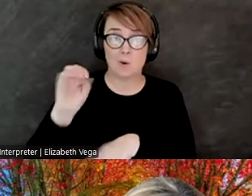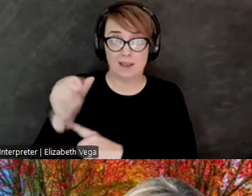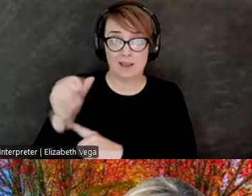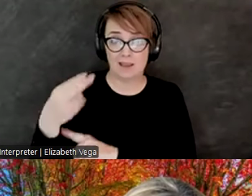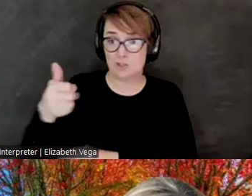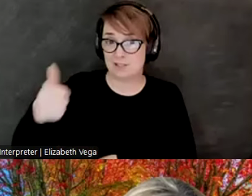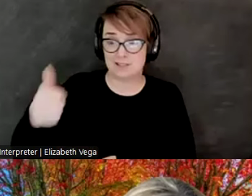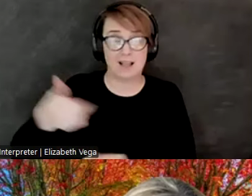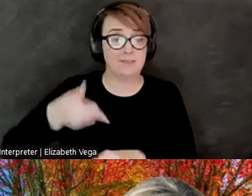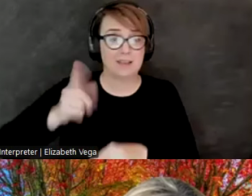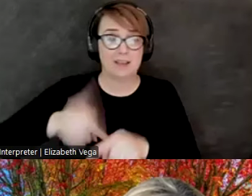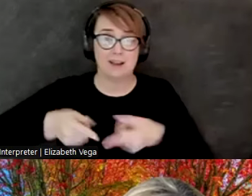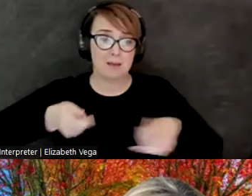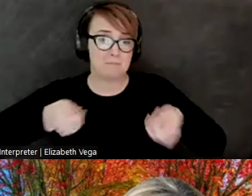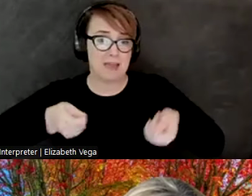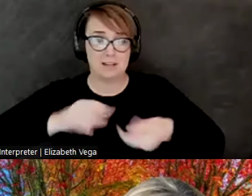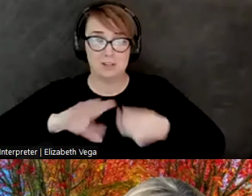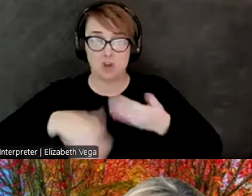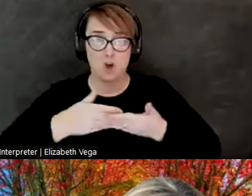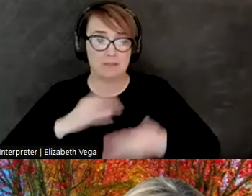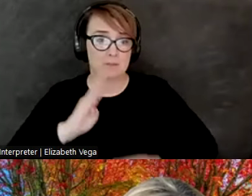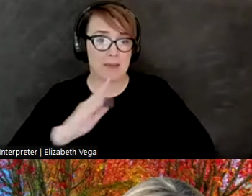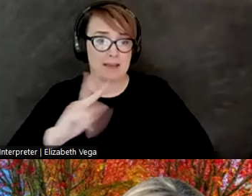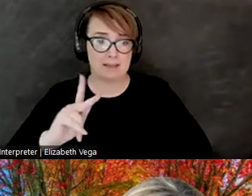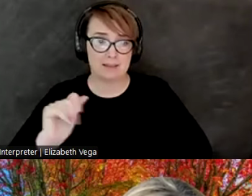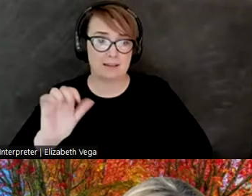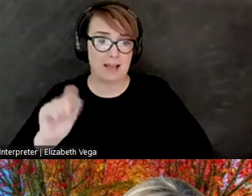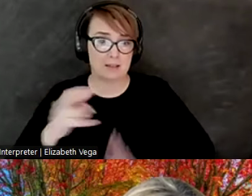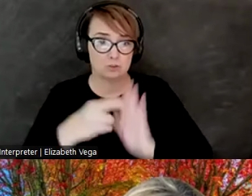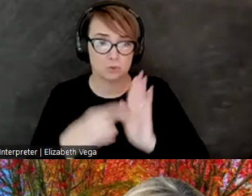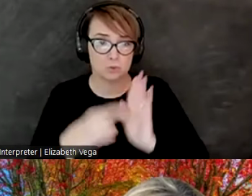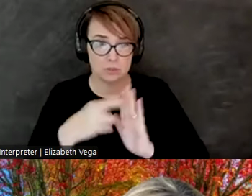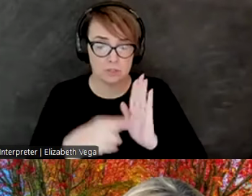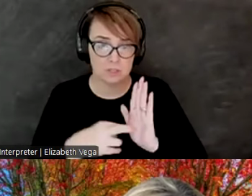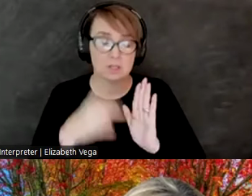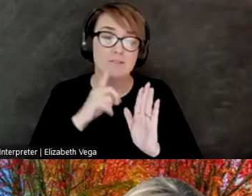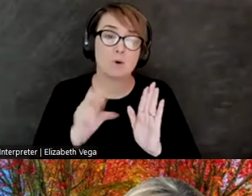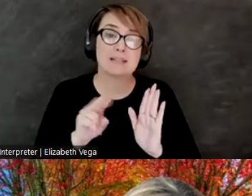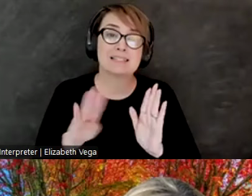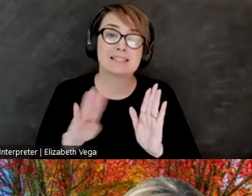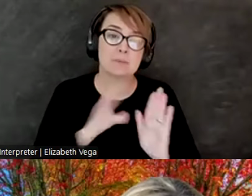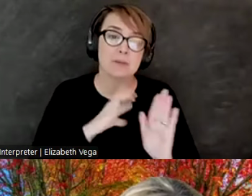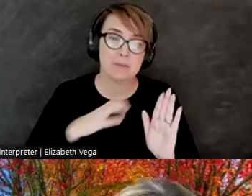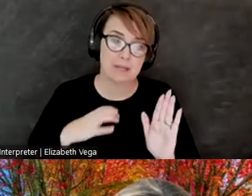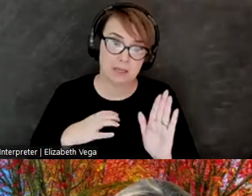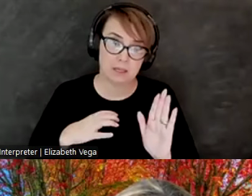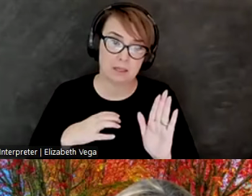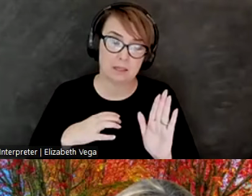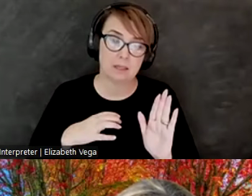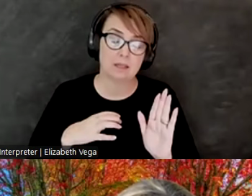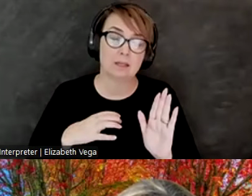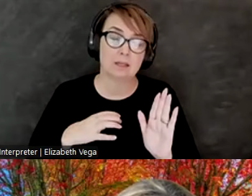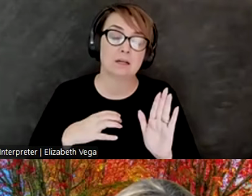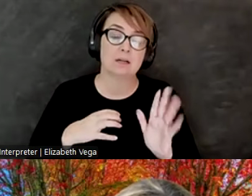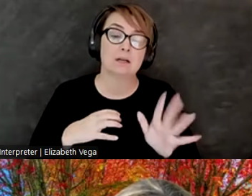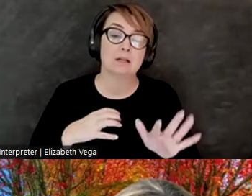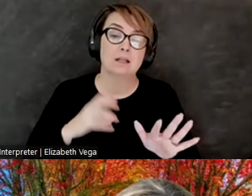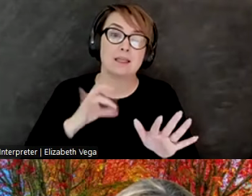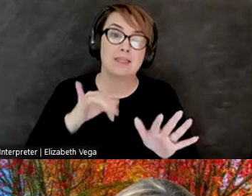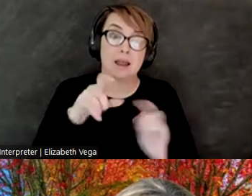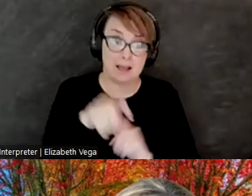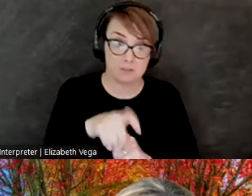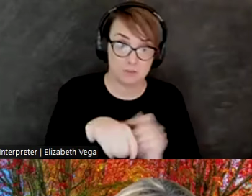of manage all those Bagley-Keene rules for a subcommittee that triggers Bagley-Keene. So,